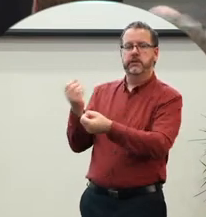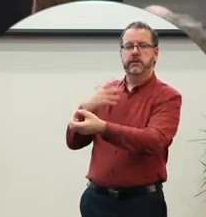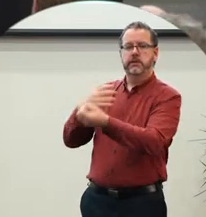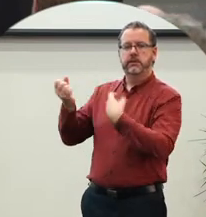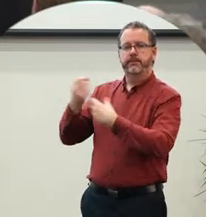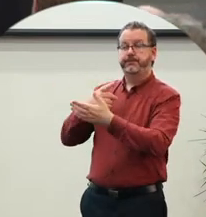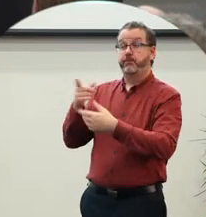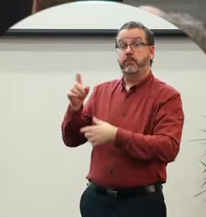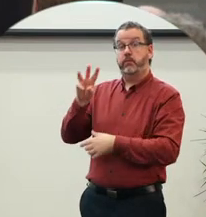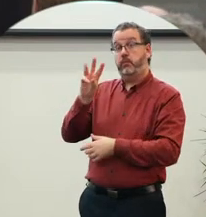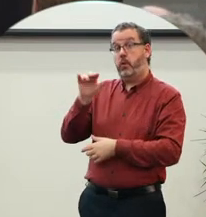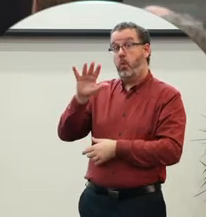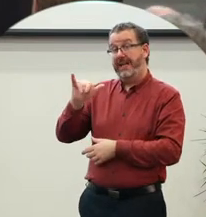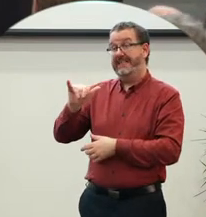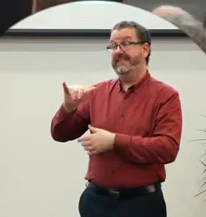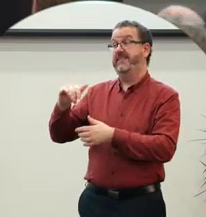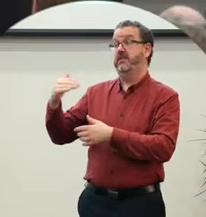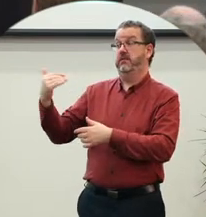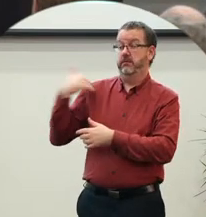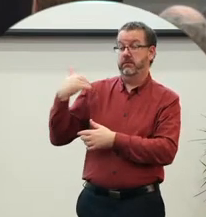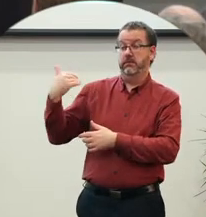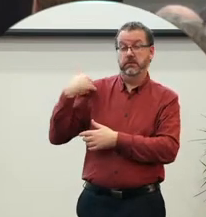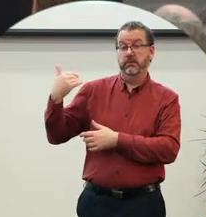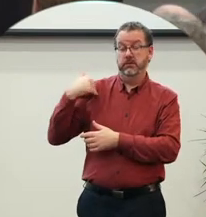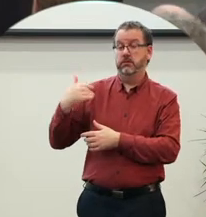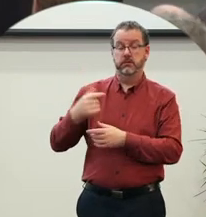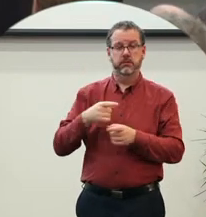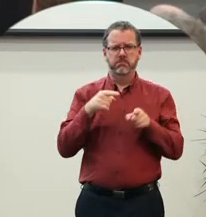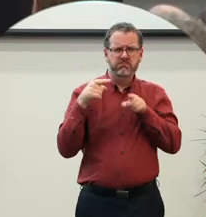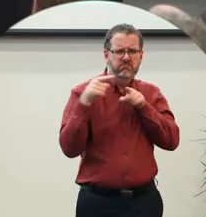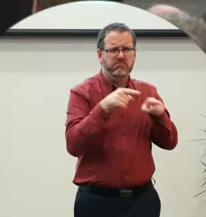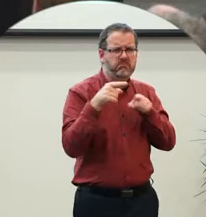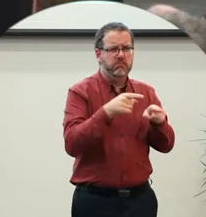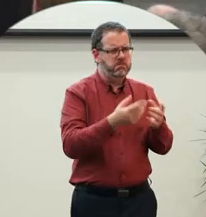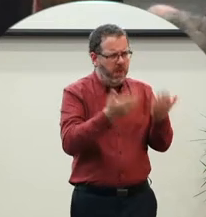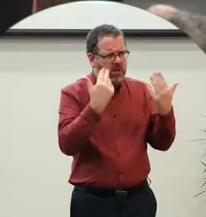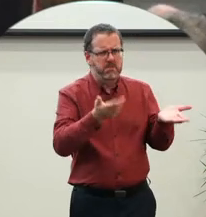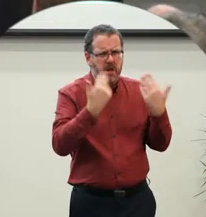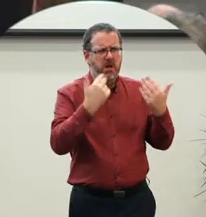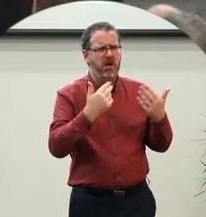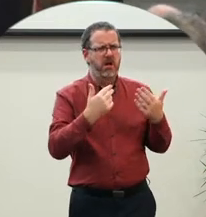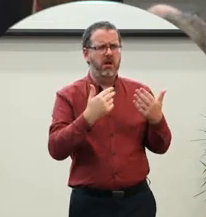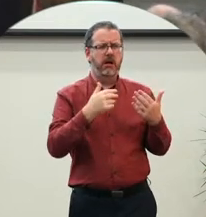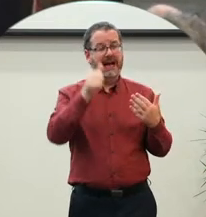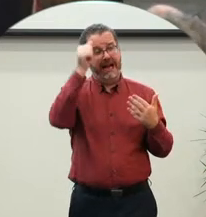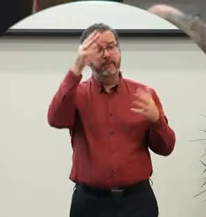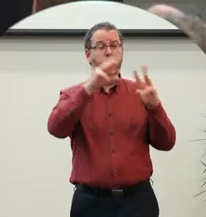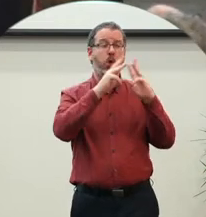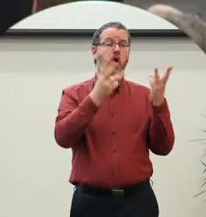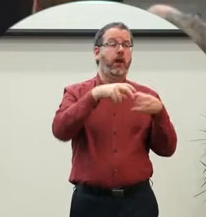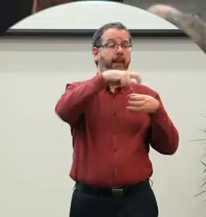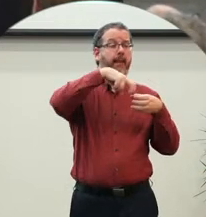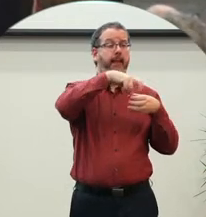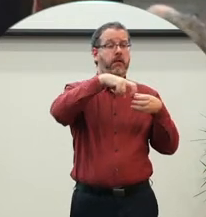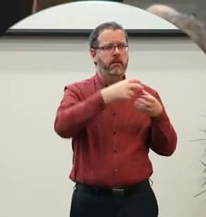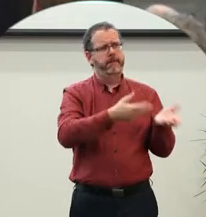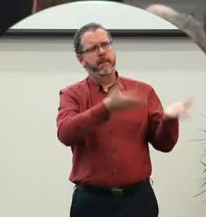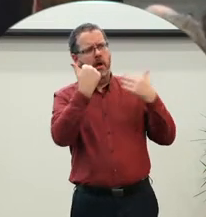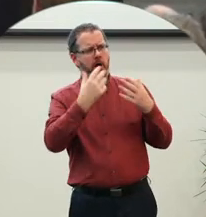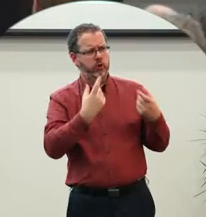her the radical edge, constantly provoking her. Like, what are you going to do? Are you going to step outside of this academic world? Are you going to come with me on the